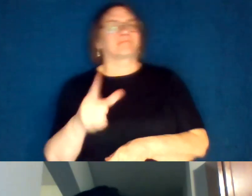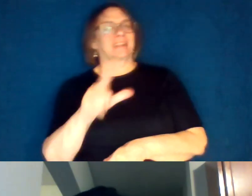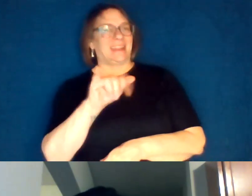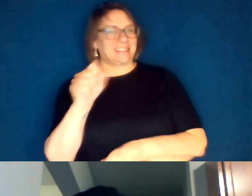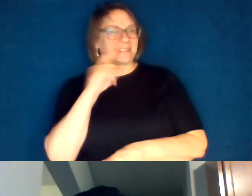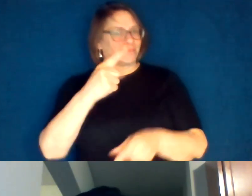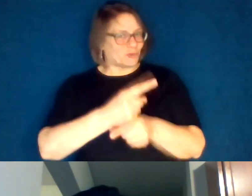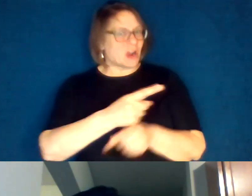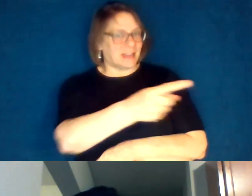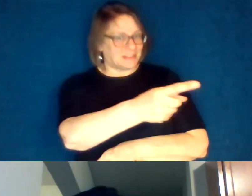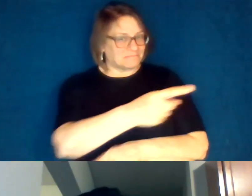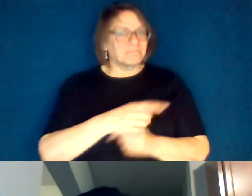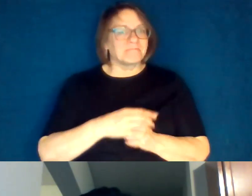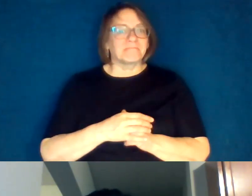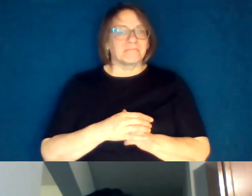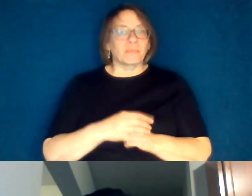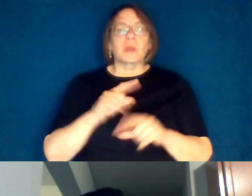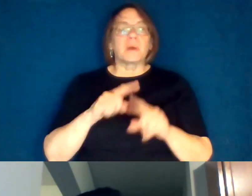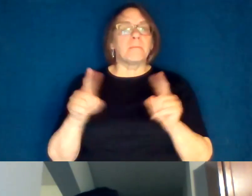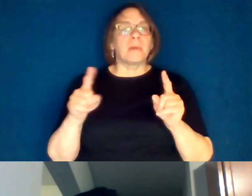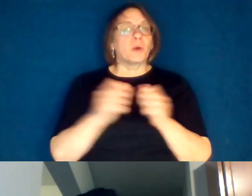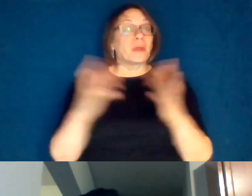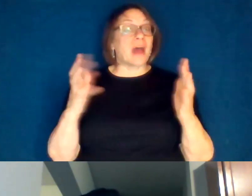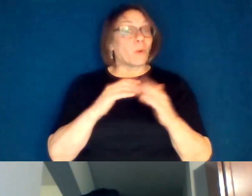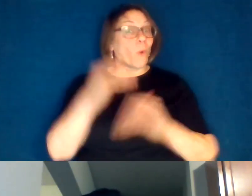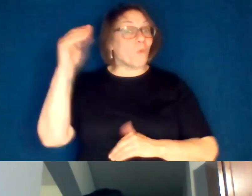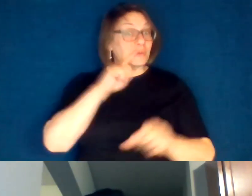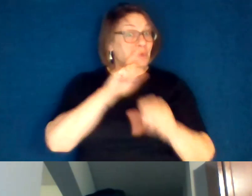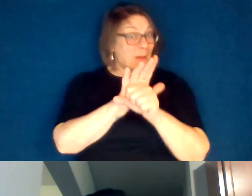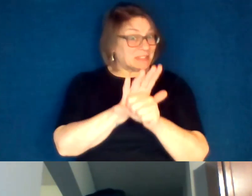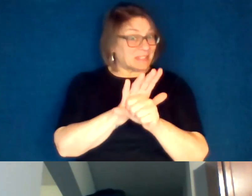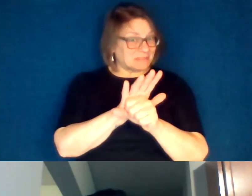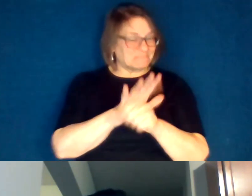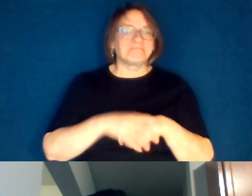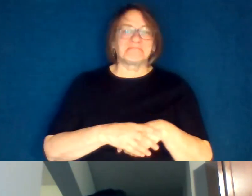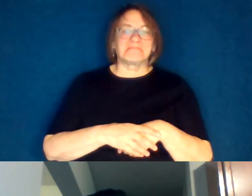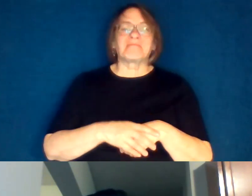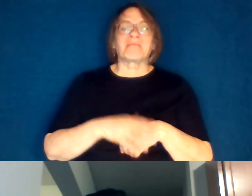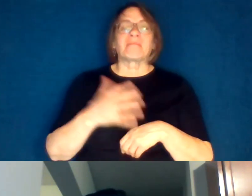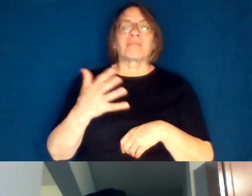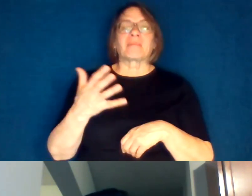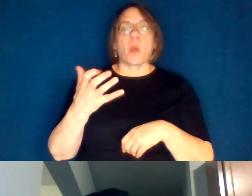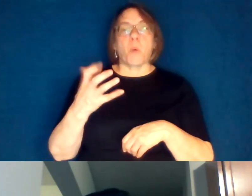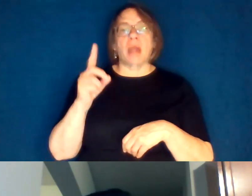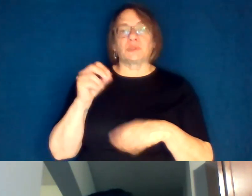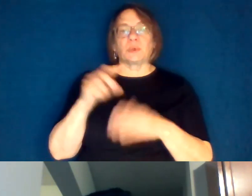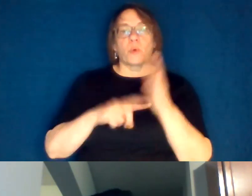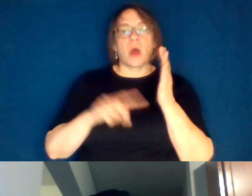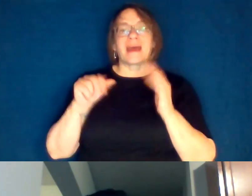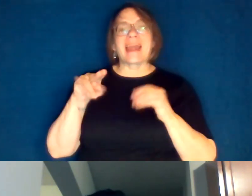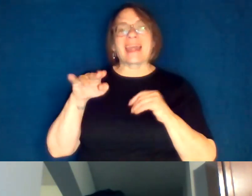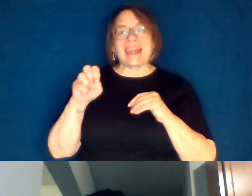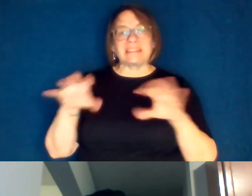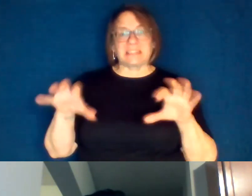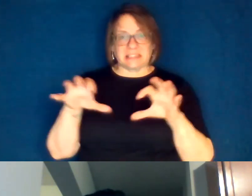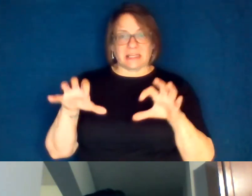correct. But without overpromising, I do want to do what Annie's committed to, which is let us actually